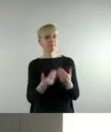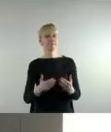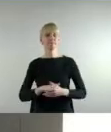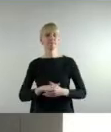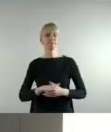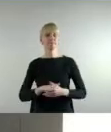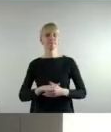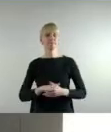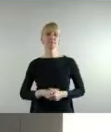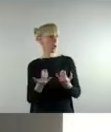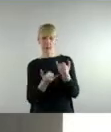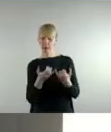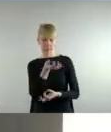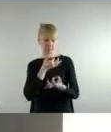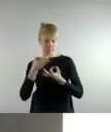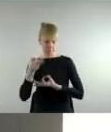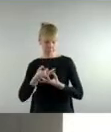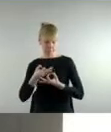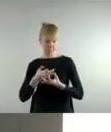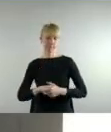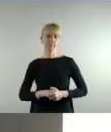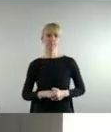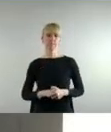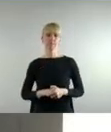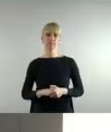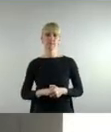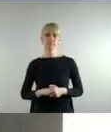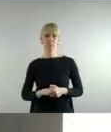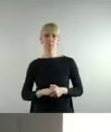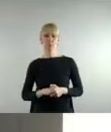attention. If there are any questions, feel free to ask.